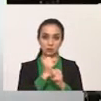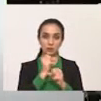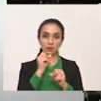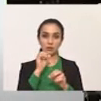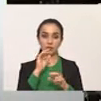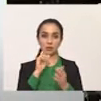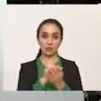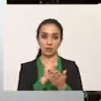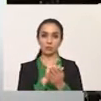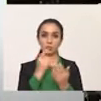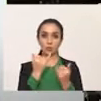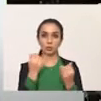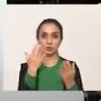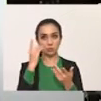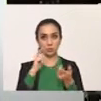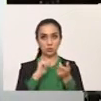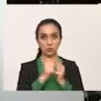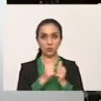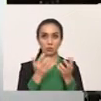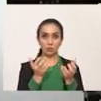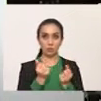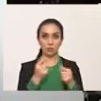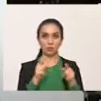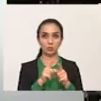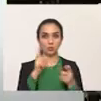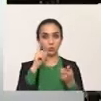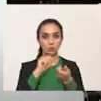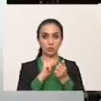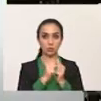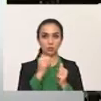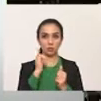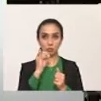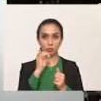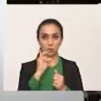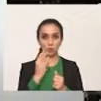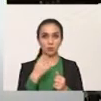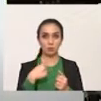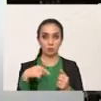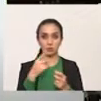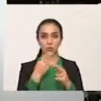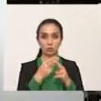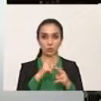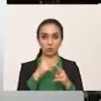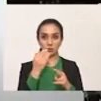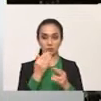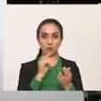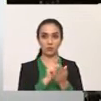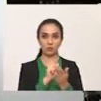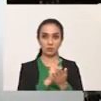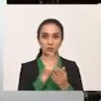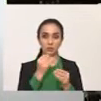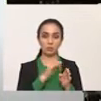darsimizni biz mustahkamlab olamiz. Mustahkamlash uchun biz quyidagi